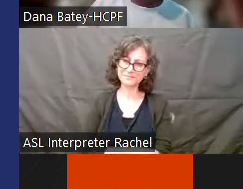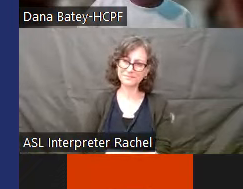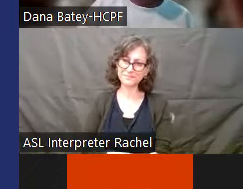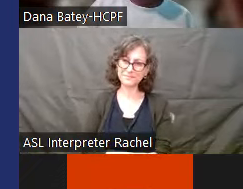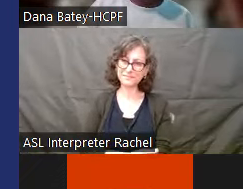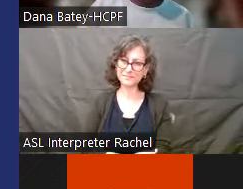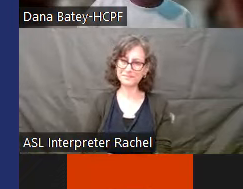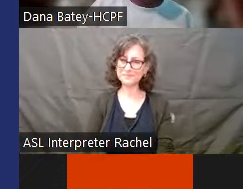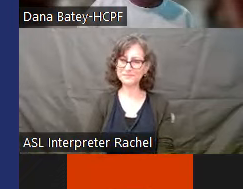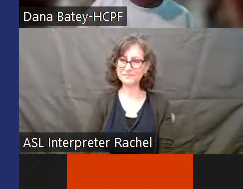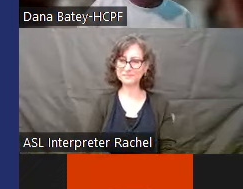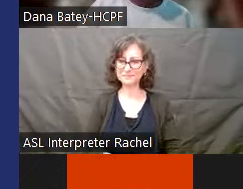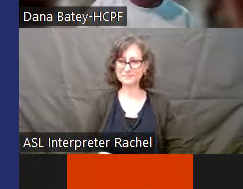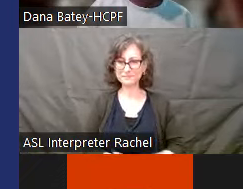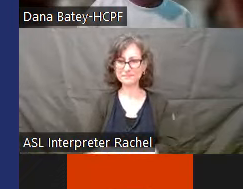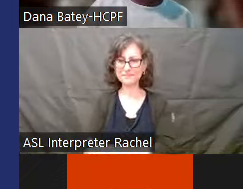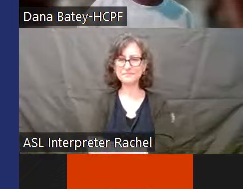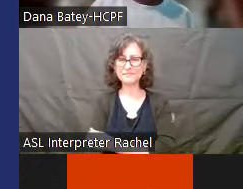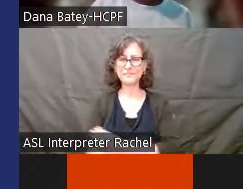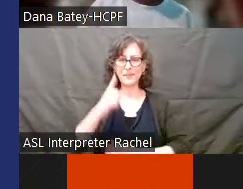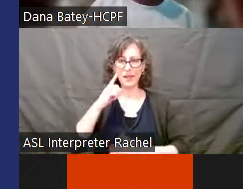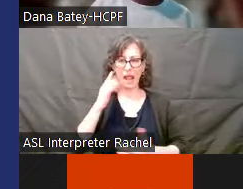Okay, I think we might be okay.